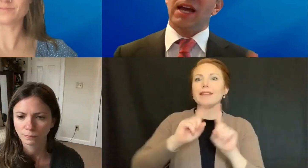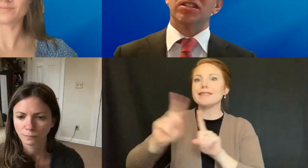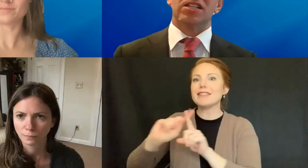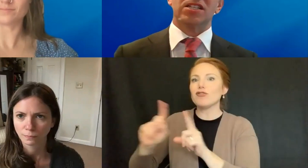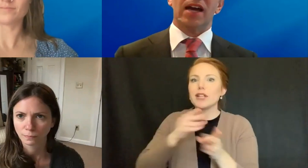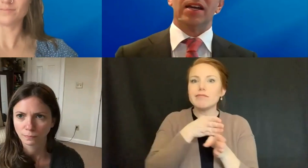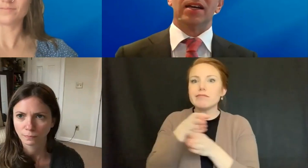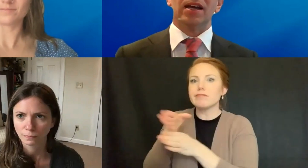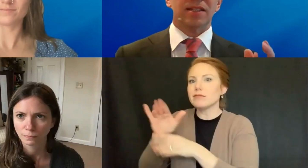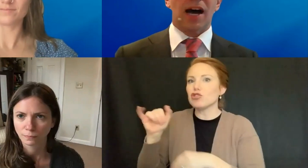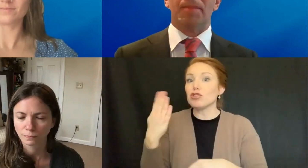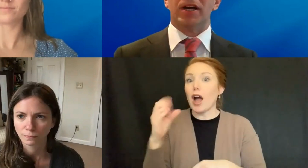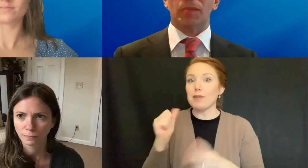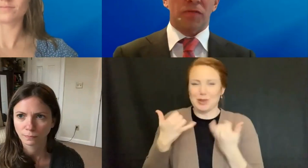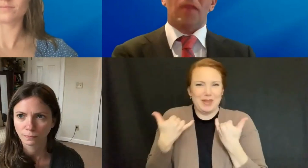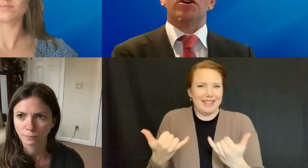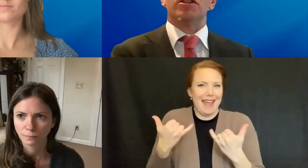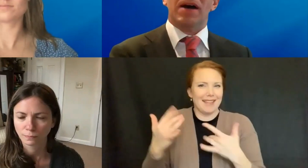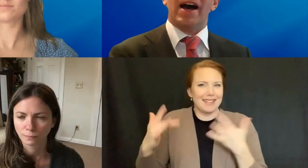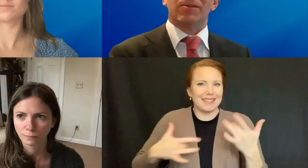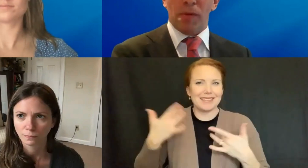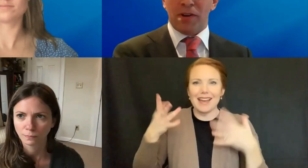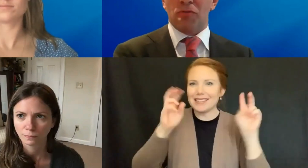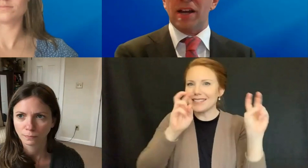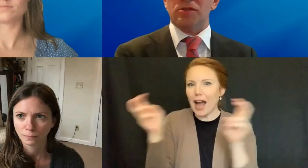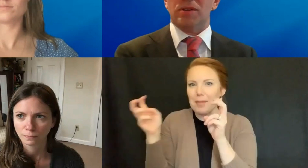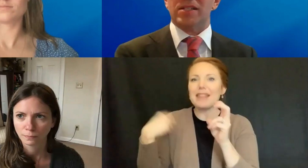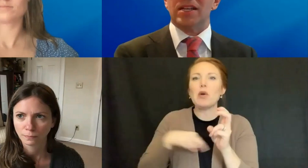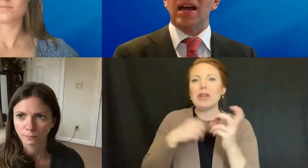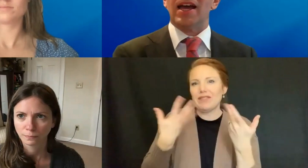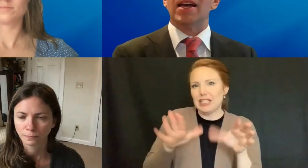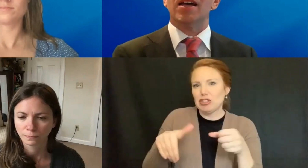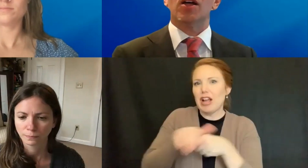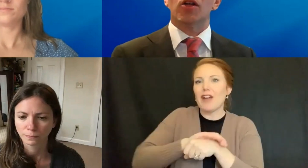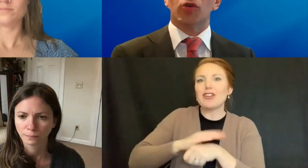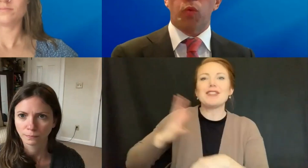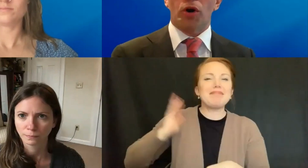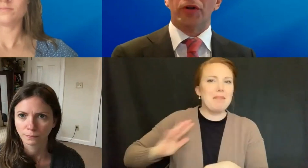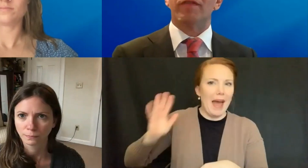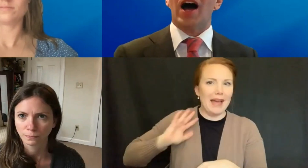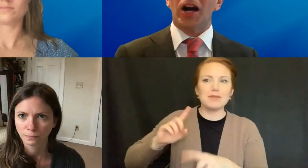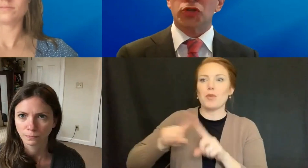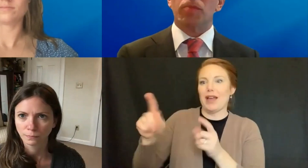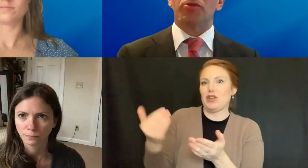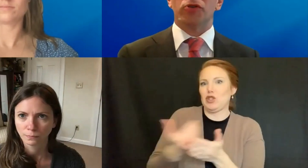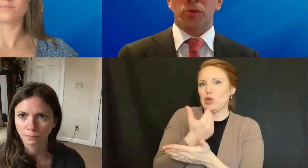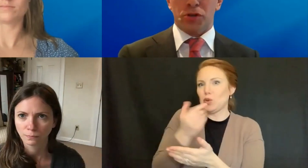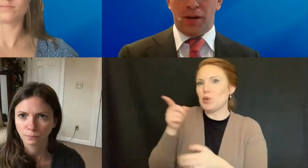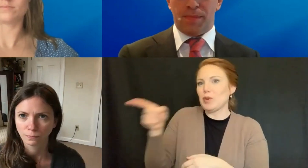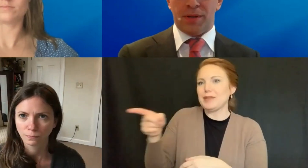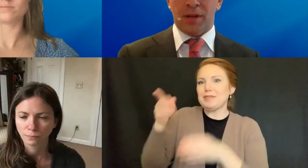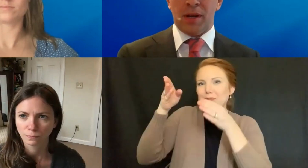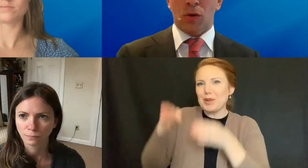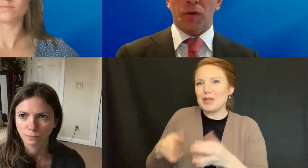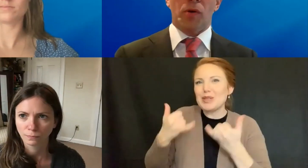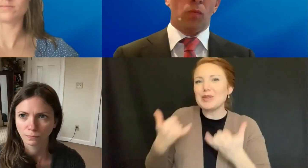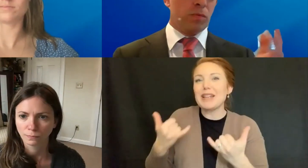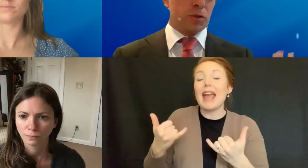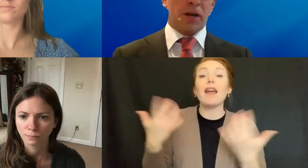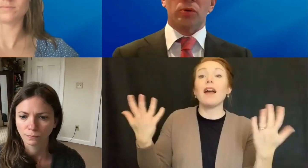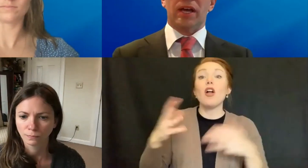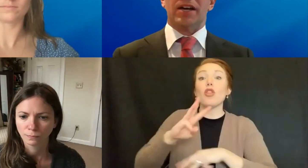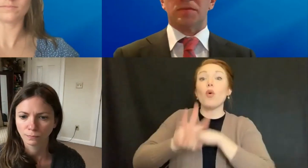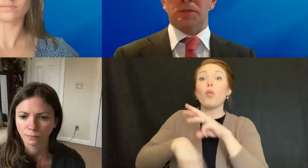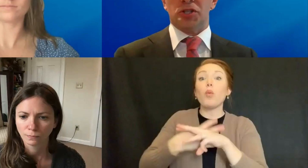occupations. And today is an exciting topic that we've covered in the past, but we have a great new guest today, the world of entrepreneurship, with